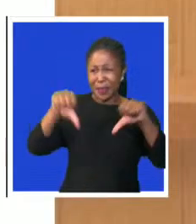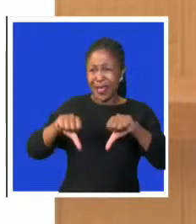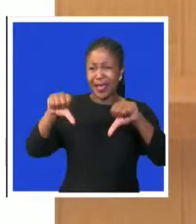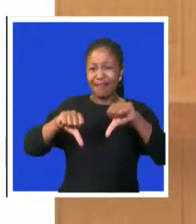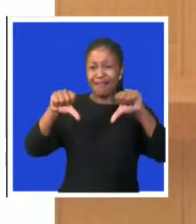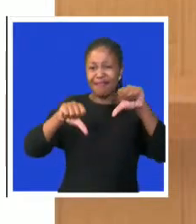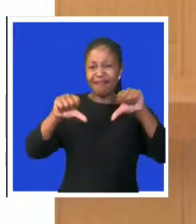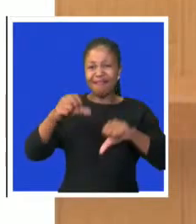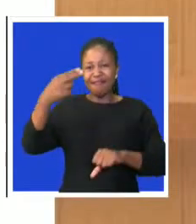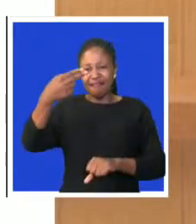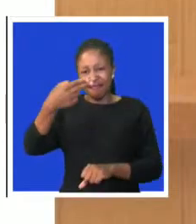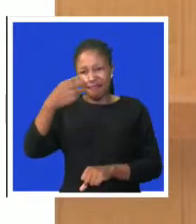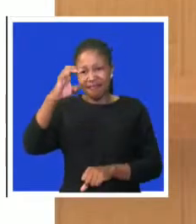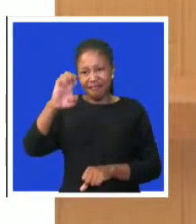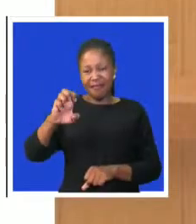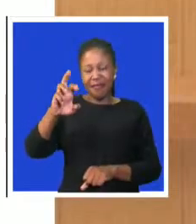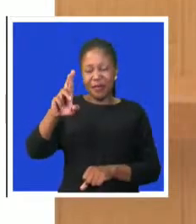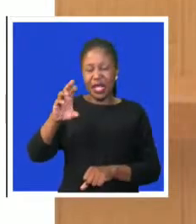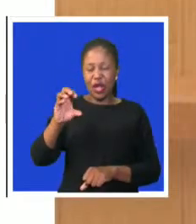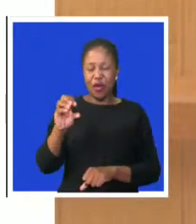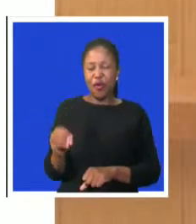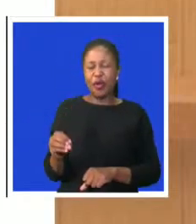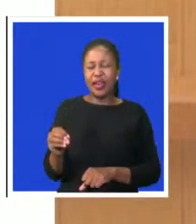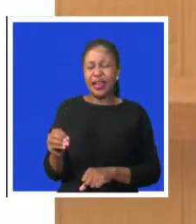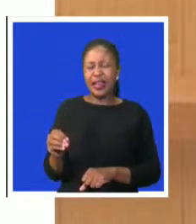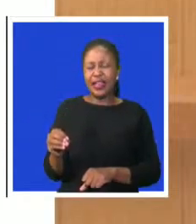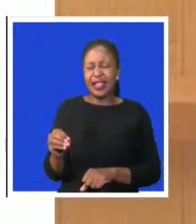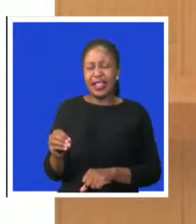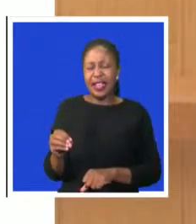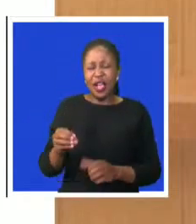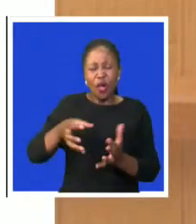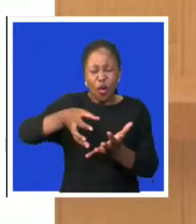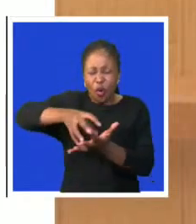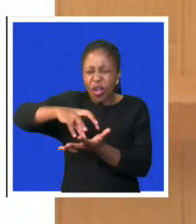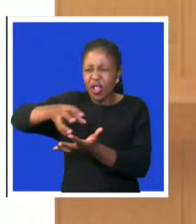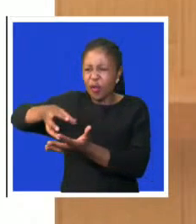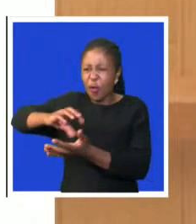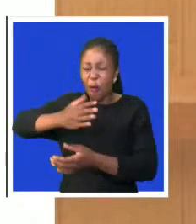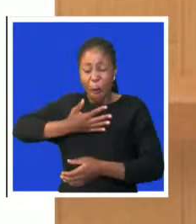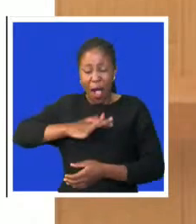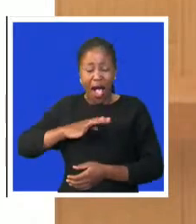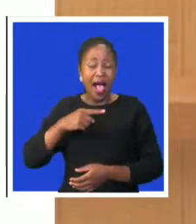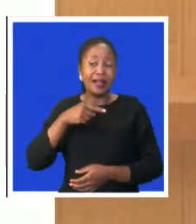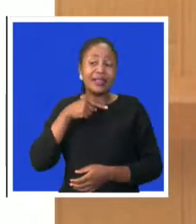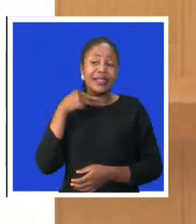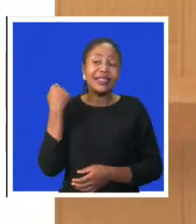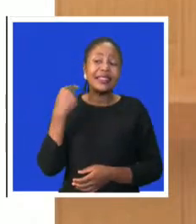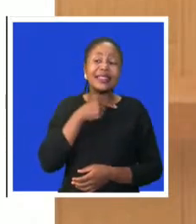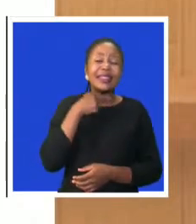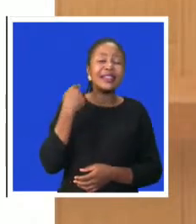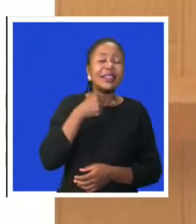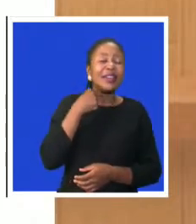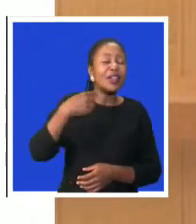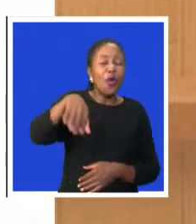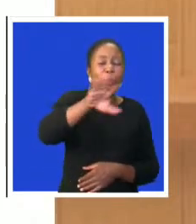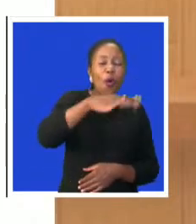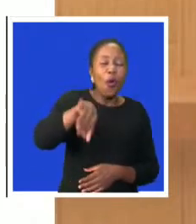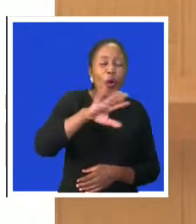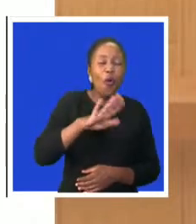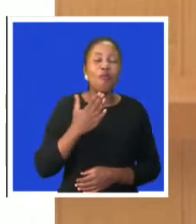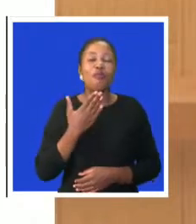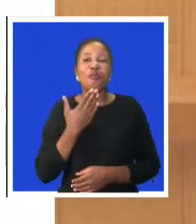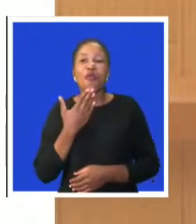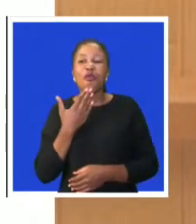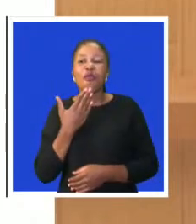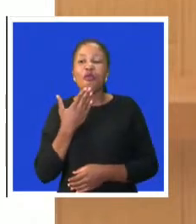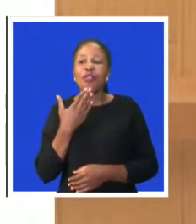Bethlehem in hoping that he would eventually kill the baby. Again, dear Lena, Herod the